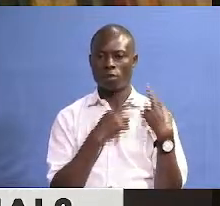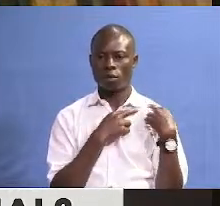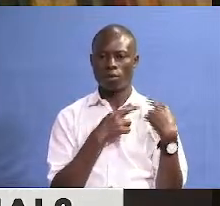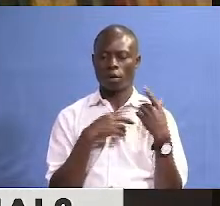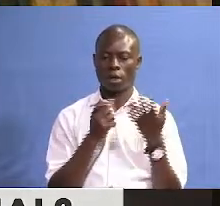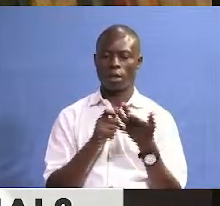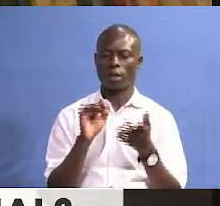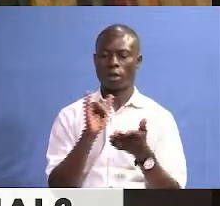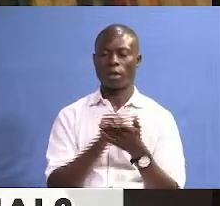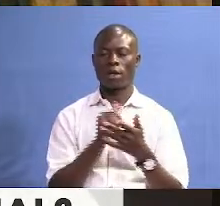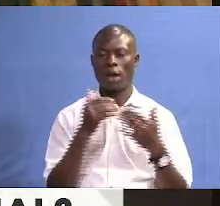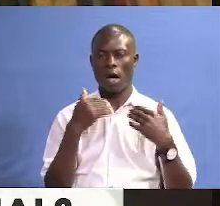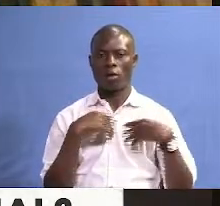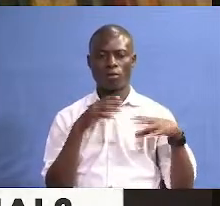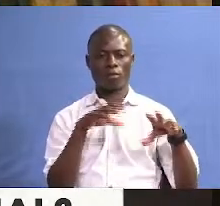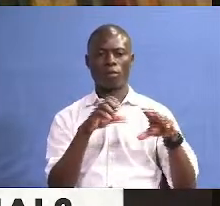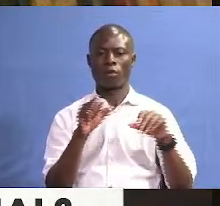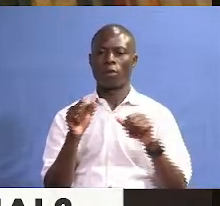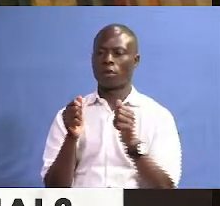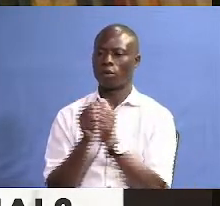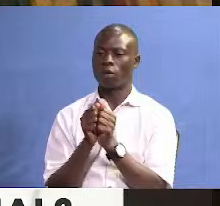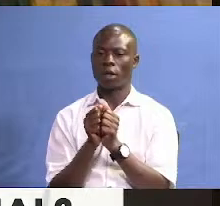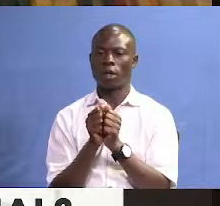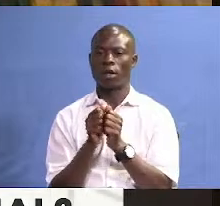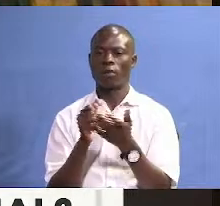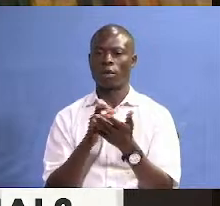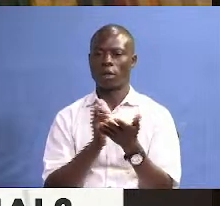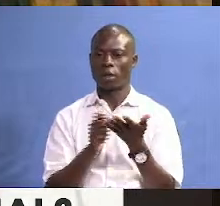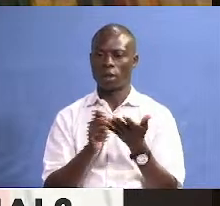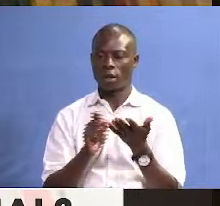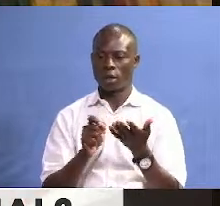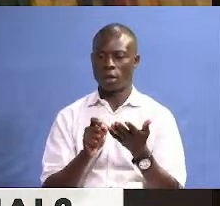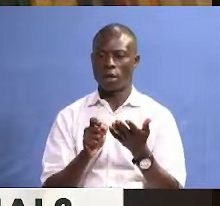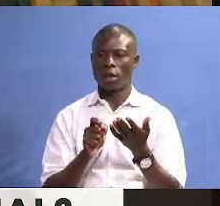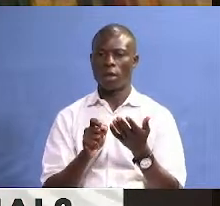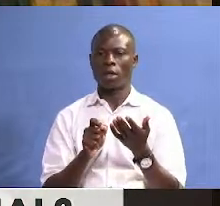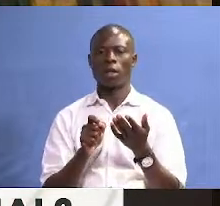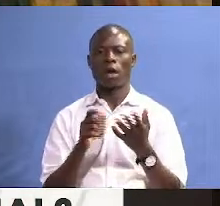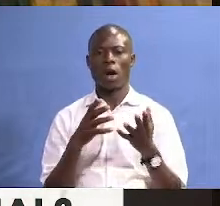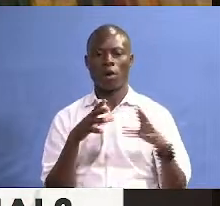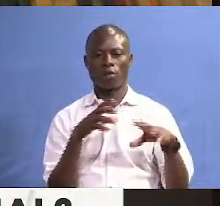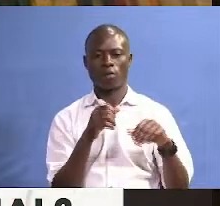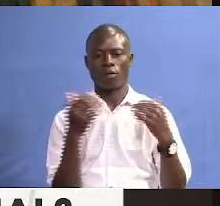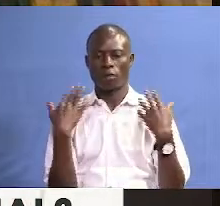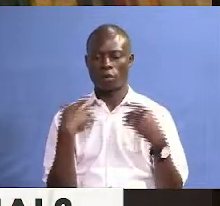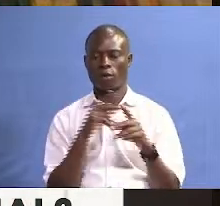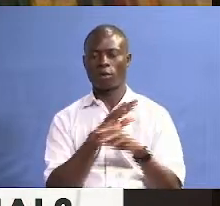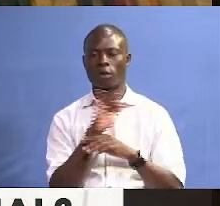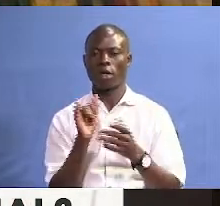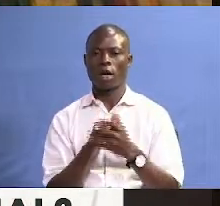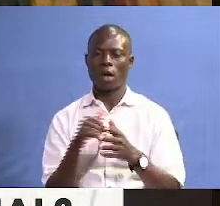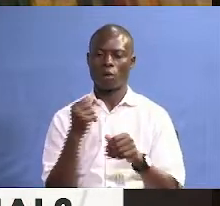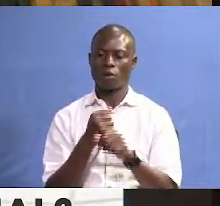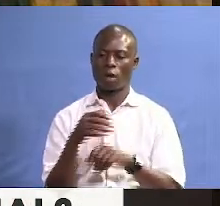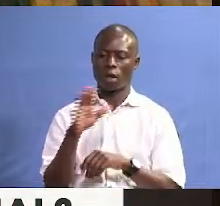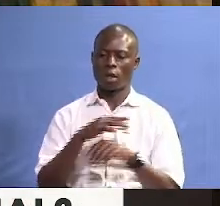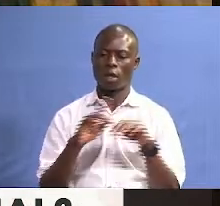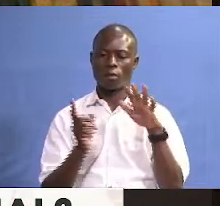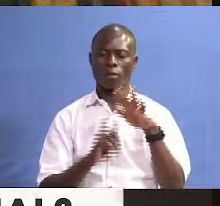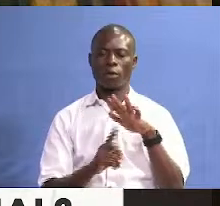actually together with the secretariat and the staff that work in various ministries are actually